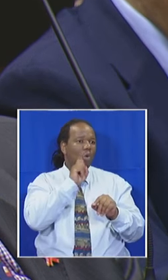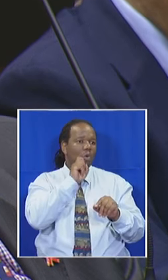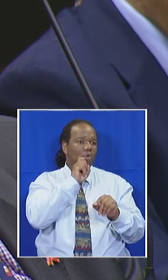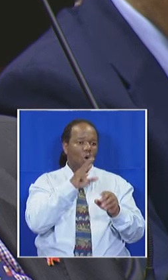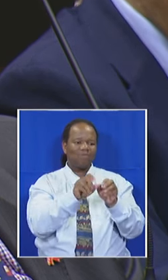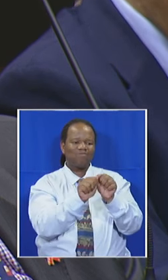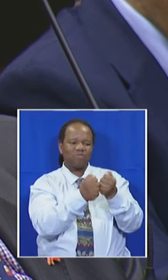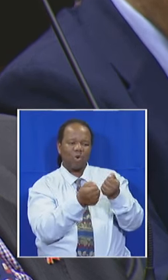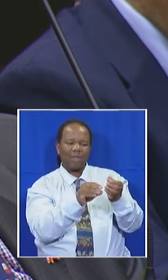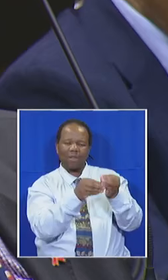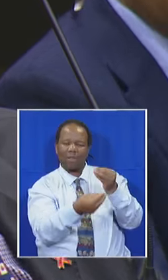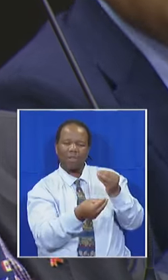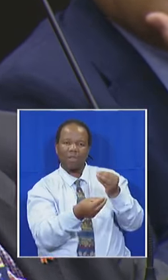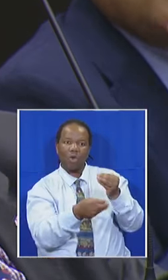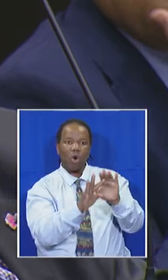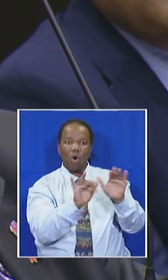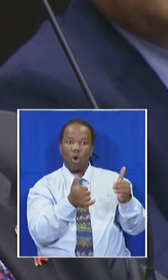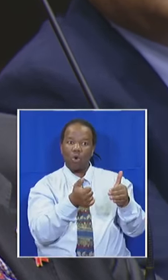returned to schools.